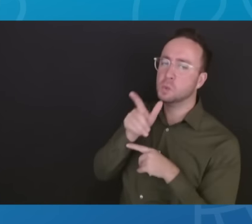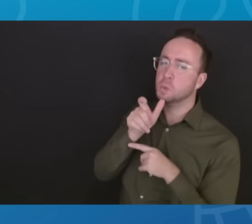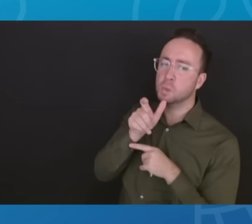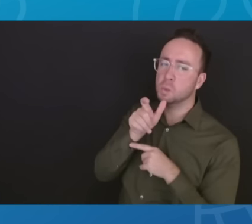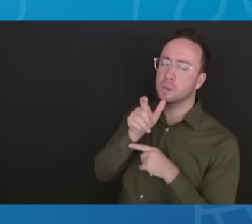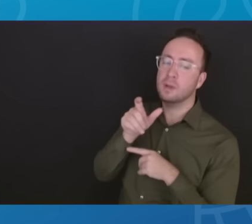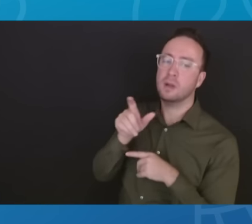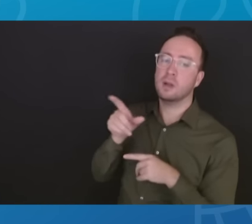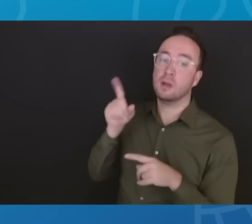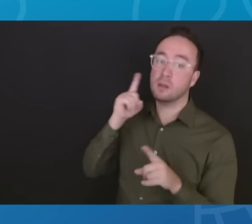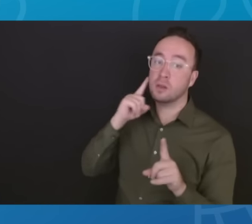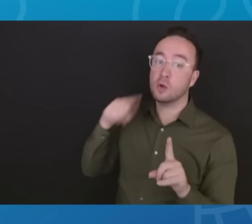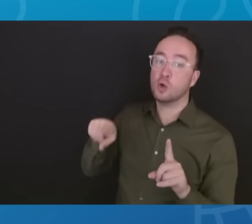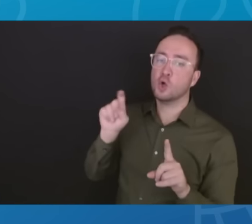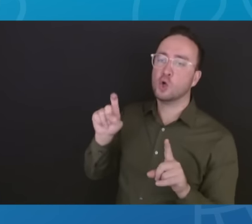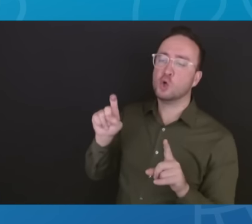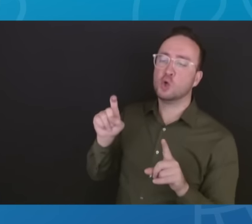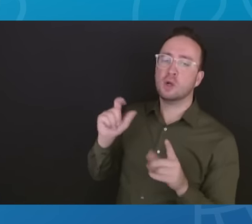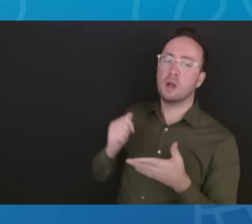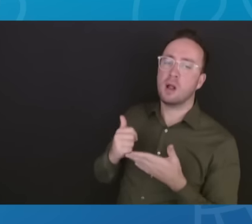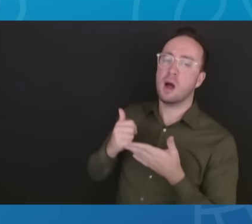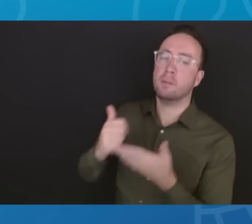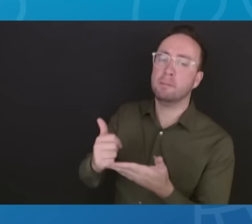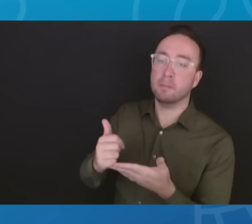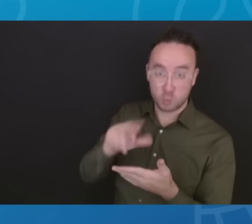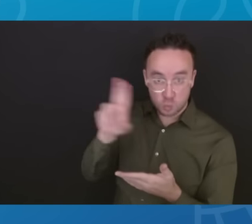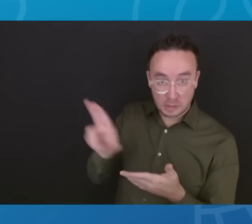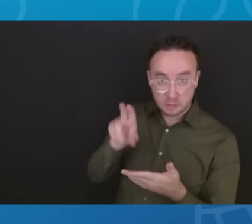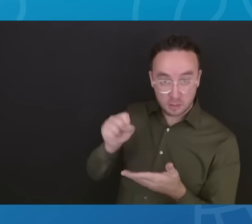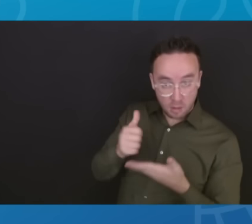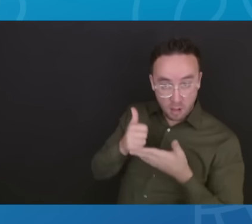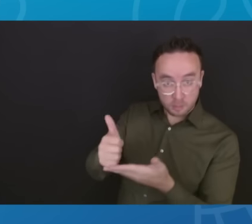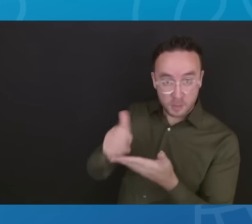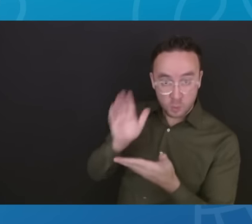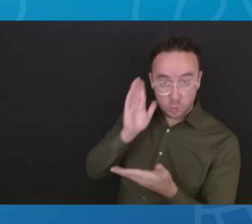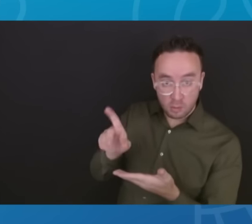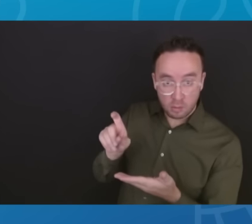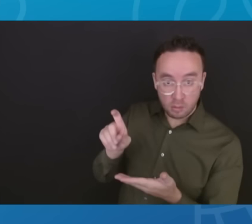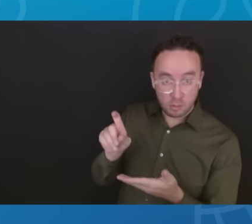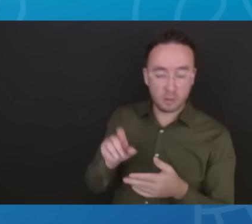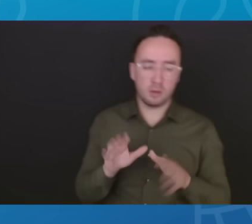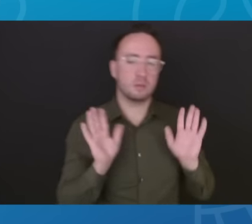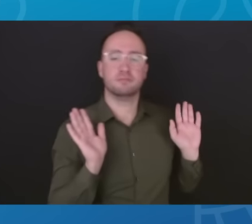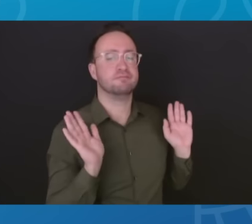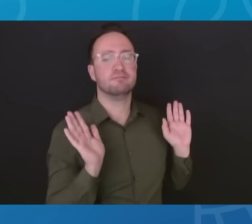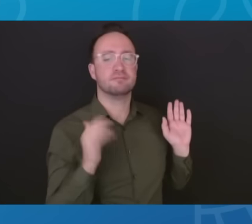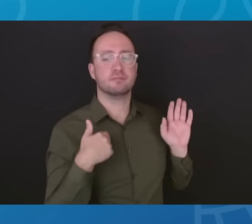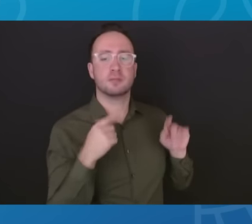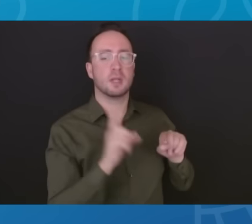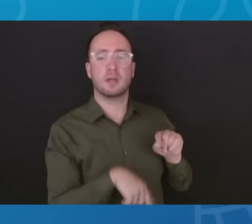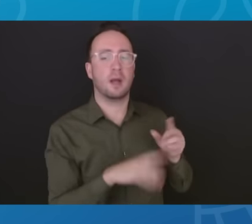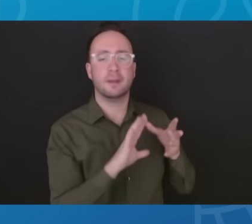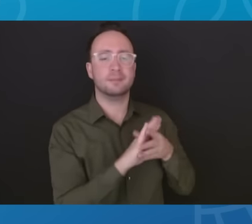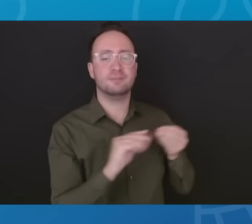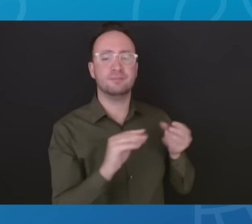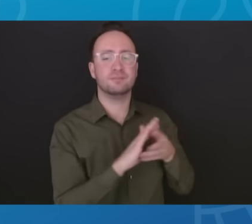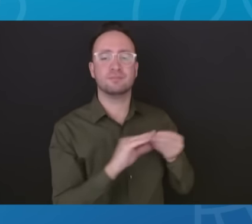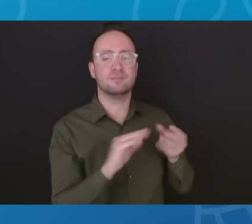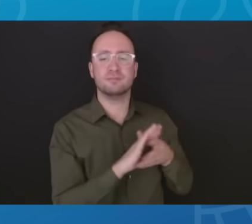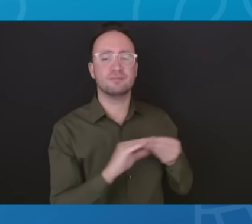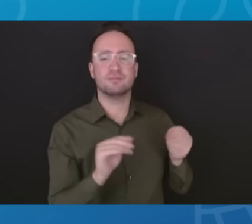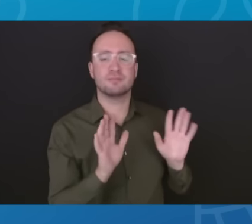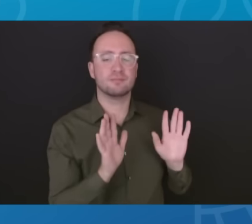contribute? Would the U.S. be willing to contribute? It's not something we can speak to because these are conversations that will happen right well down the road. Let me